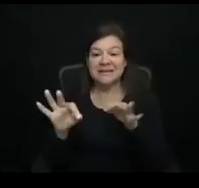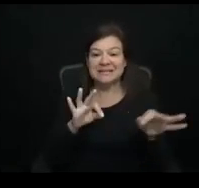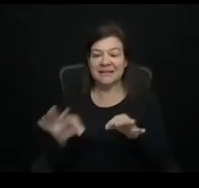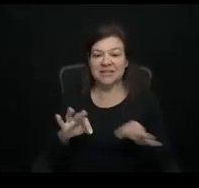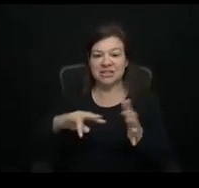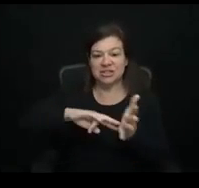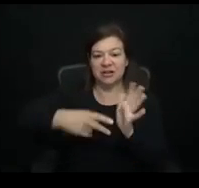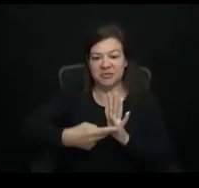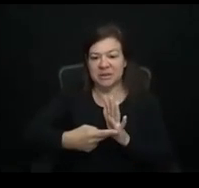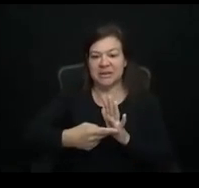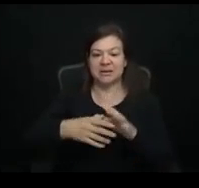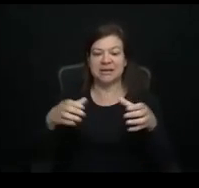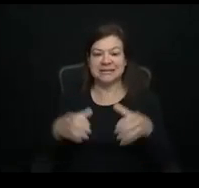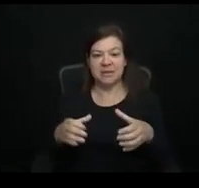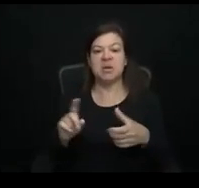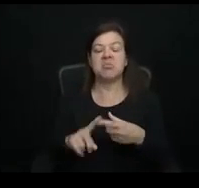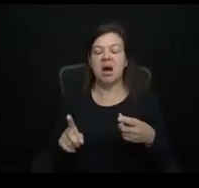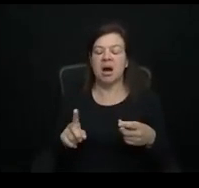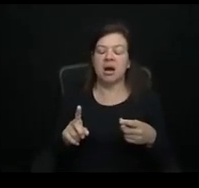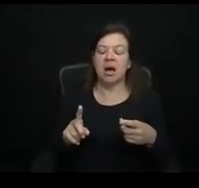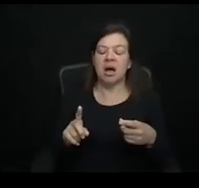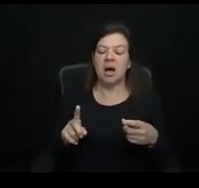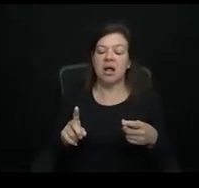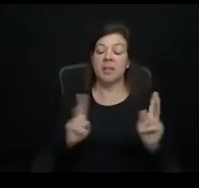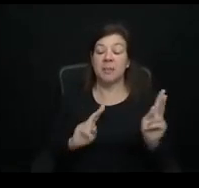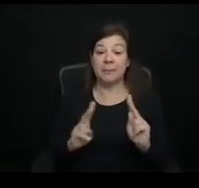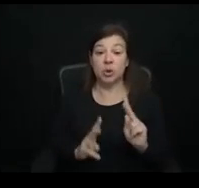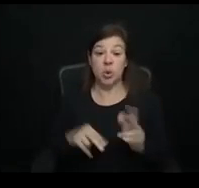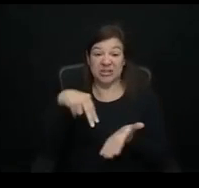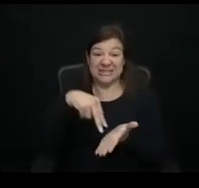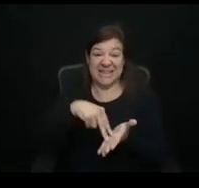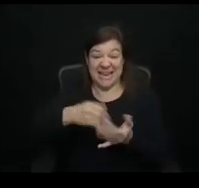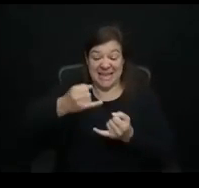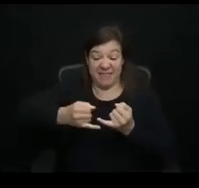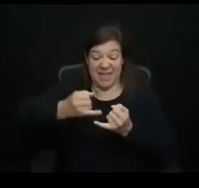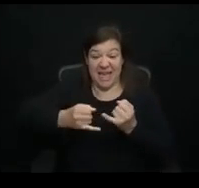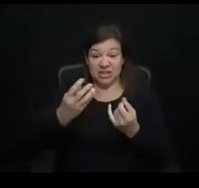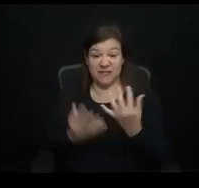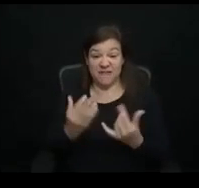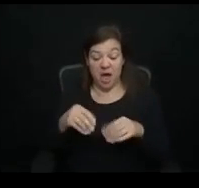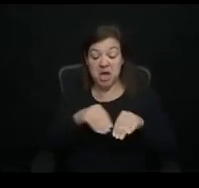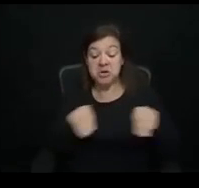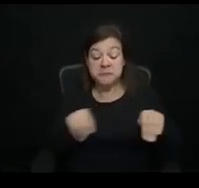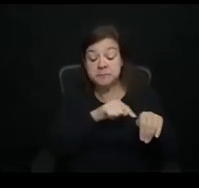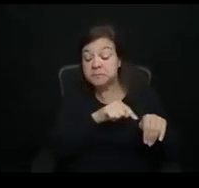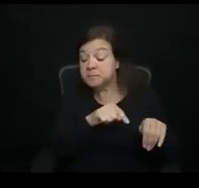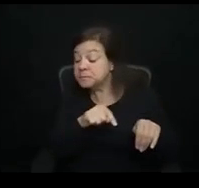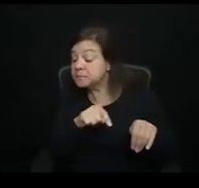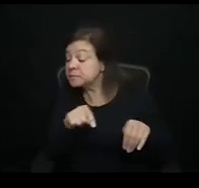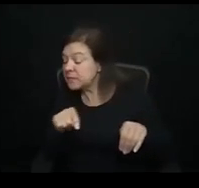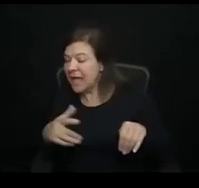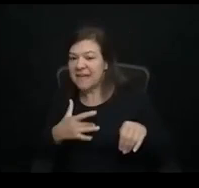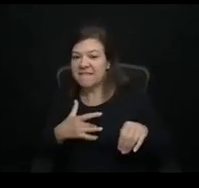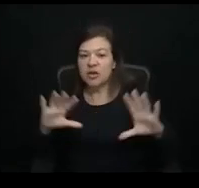rely heavily on the people on the ground to tell me when they feel comfortable that it's out enough that they want to turn it black. And